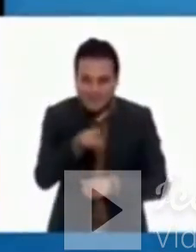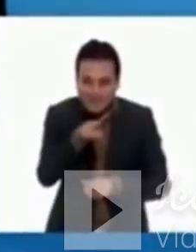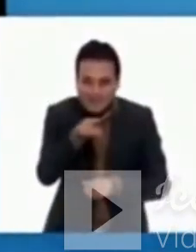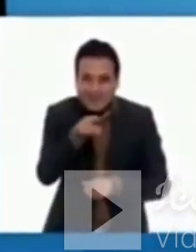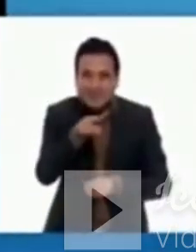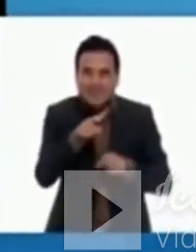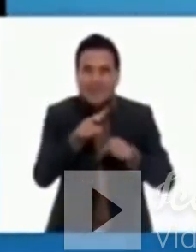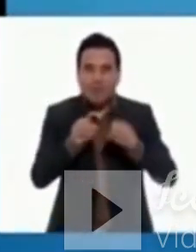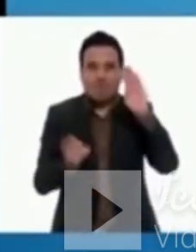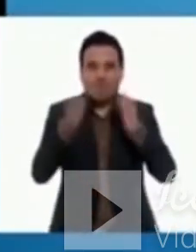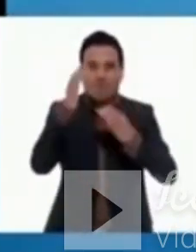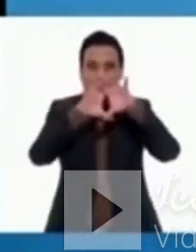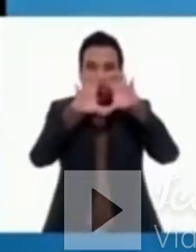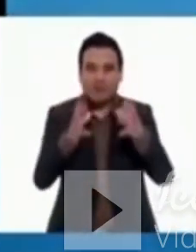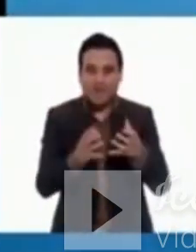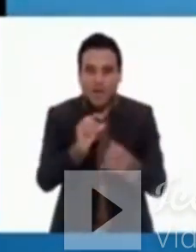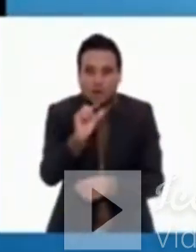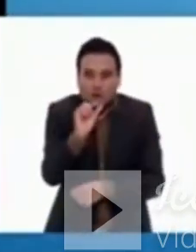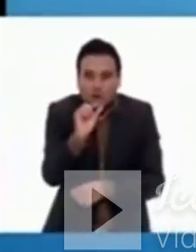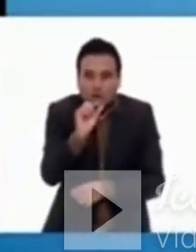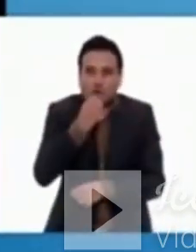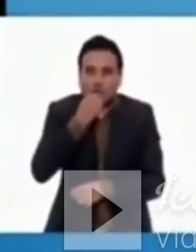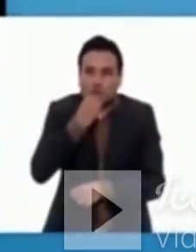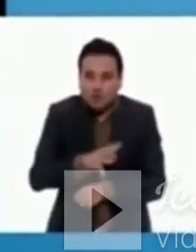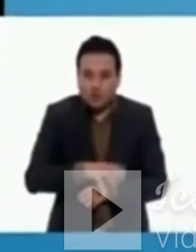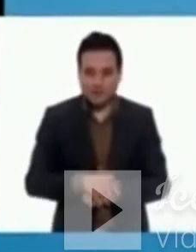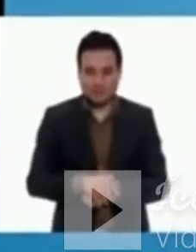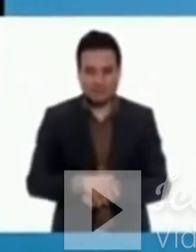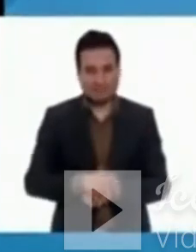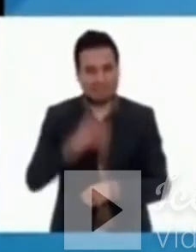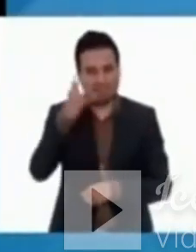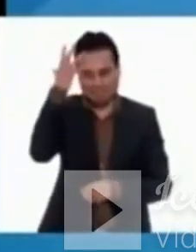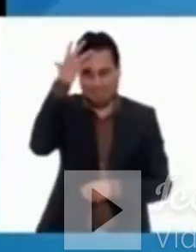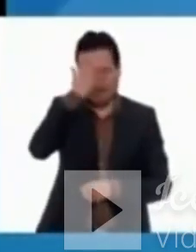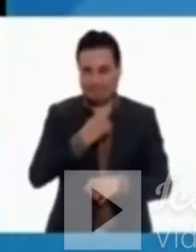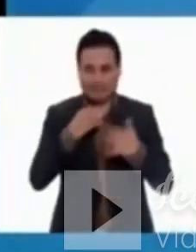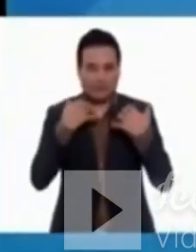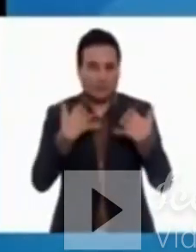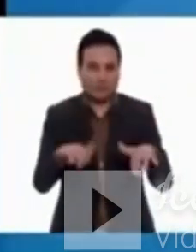there. It's really beautiful. You can cry.